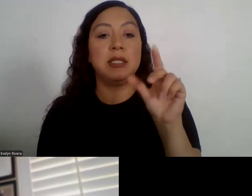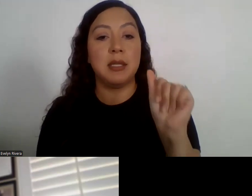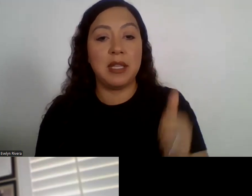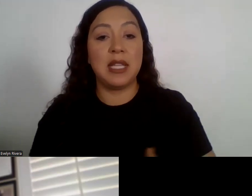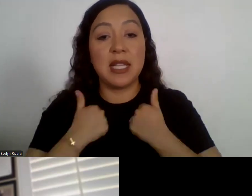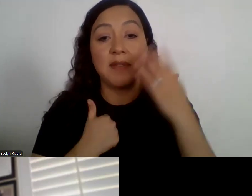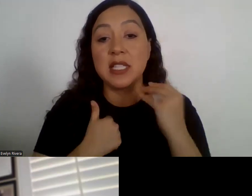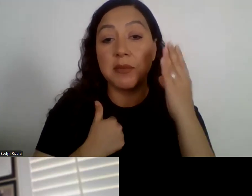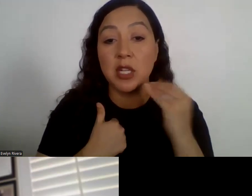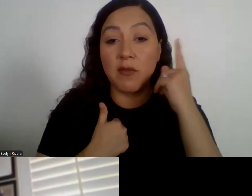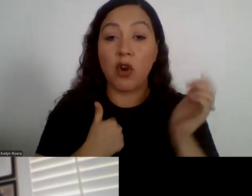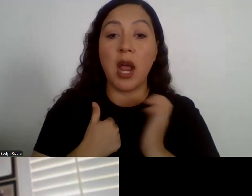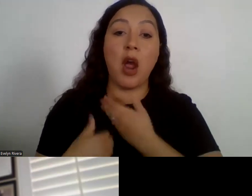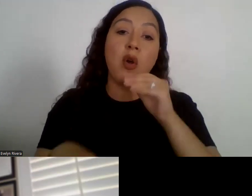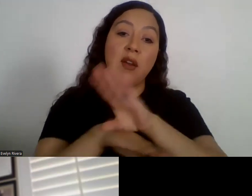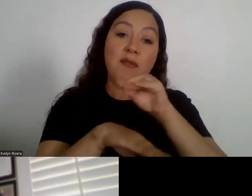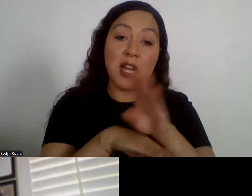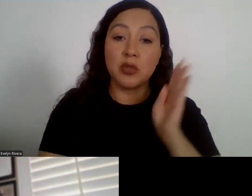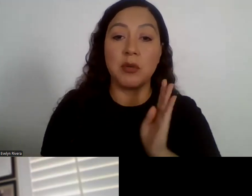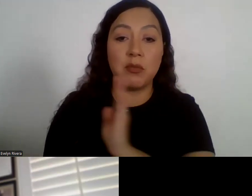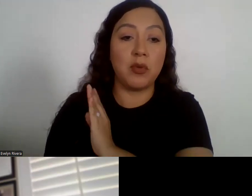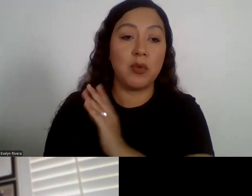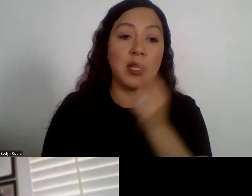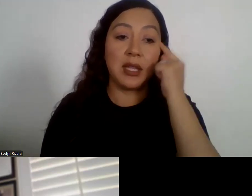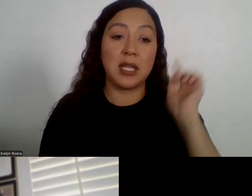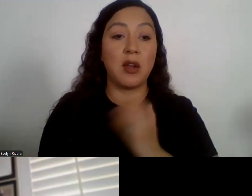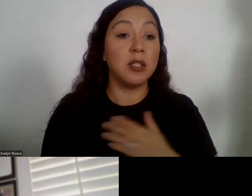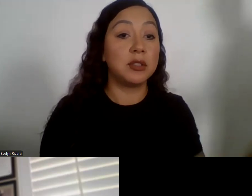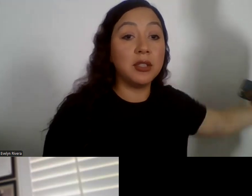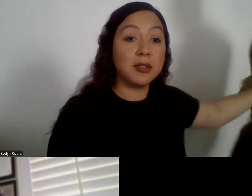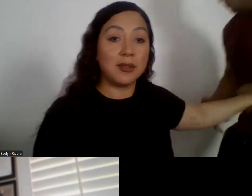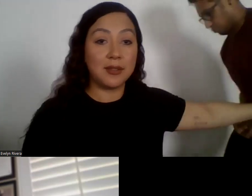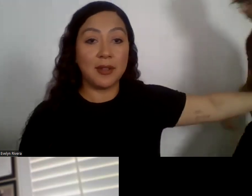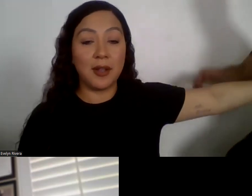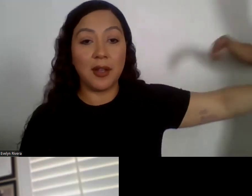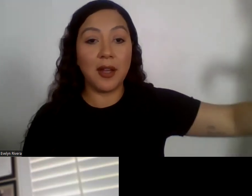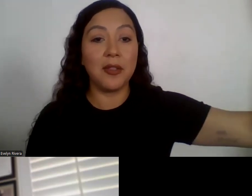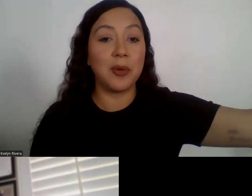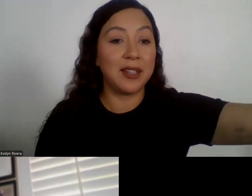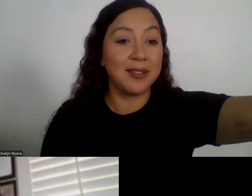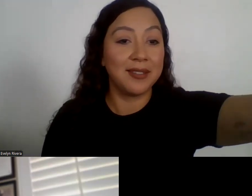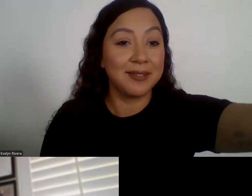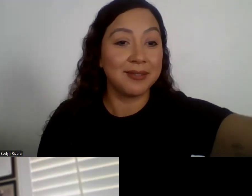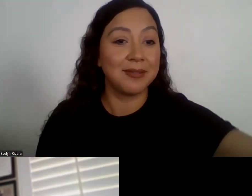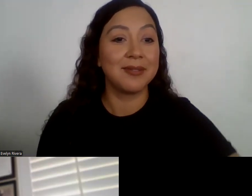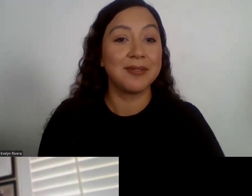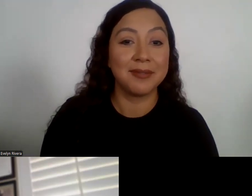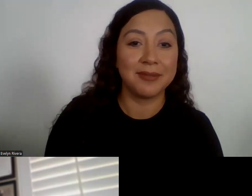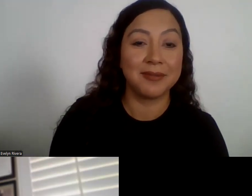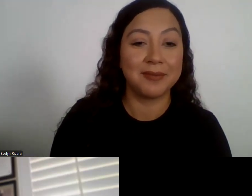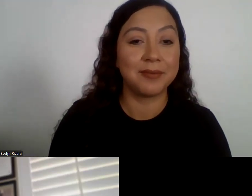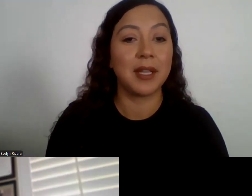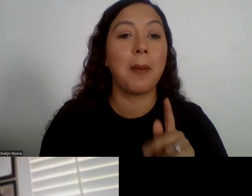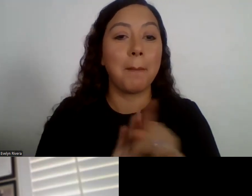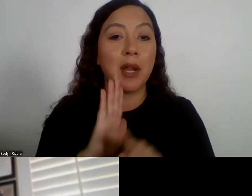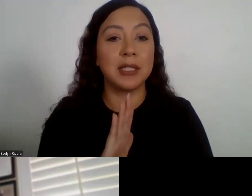discussion, even through this meeting, shows the importance of taking lived experience and really helping inform policy and